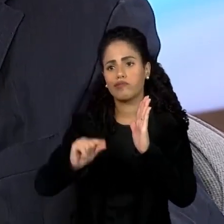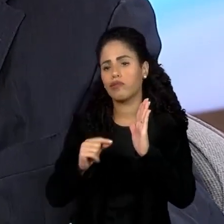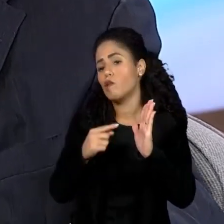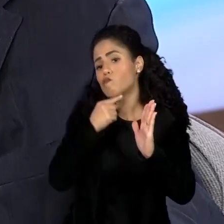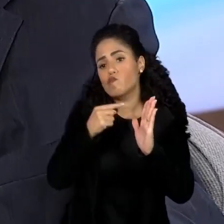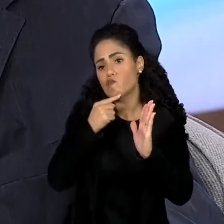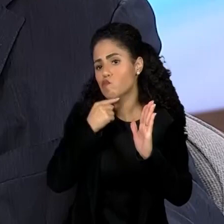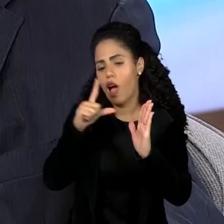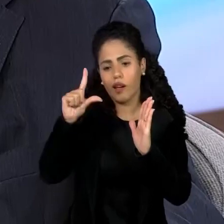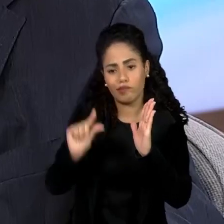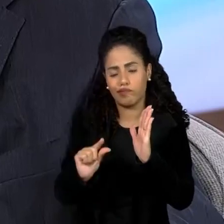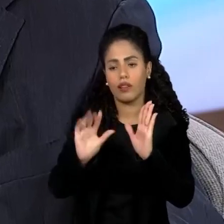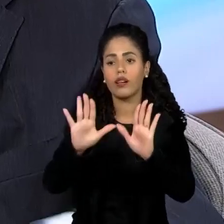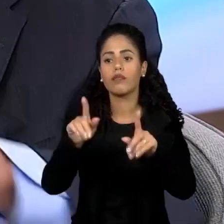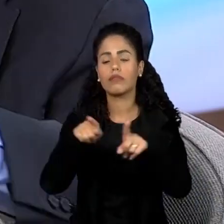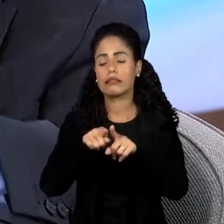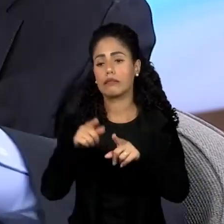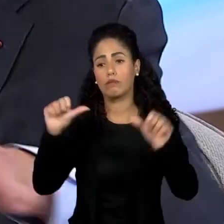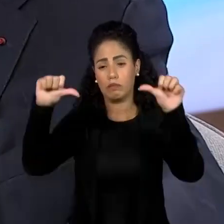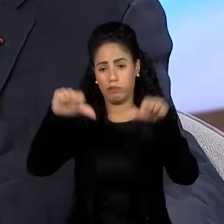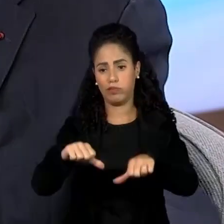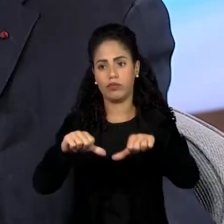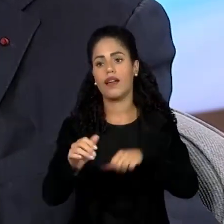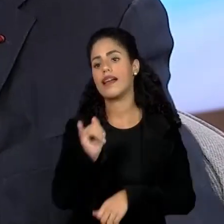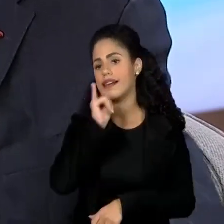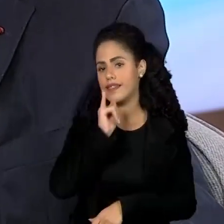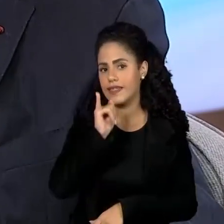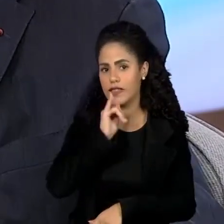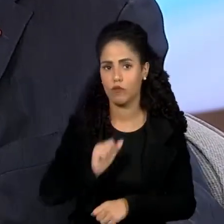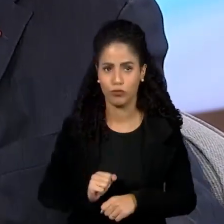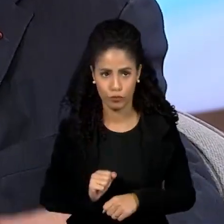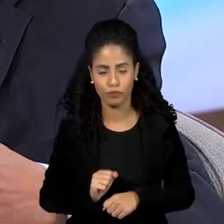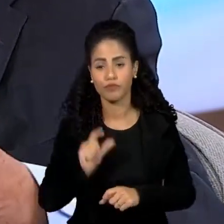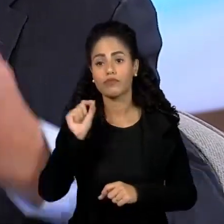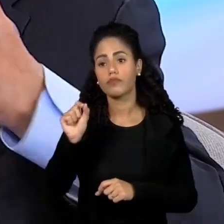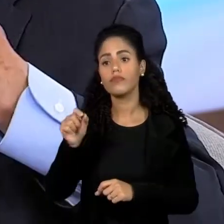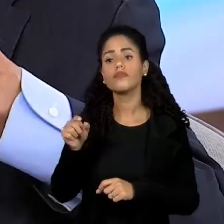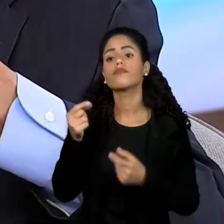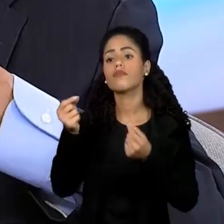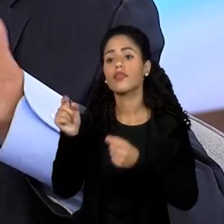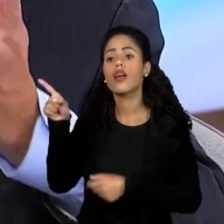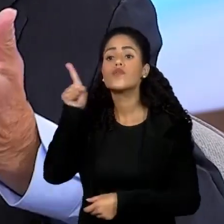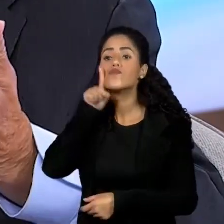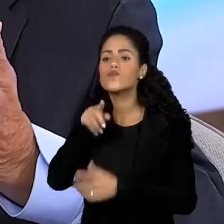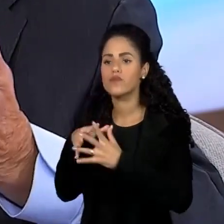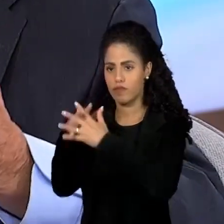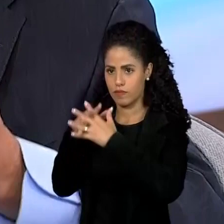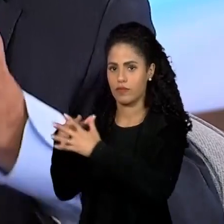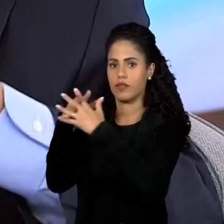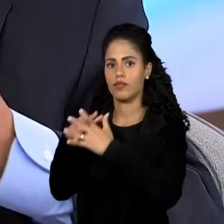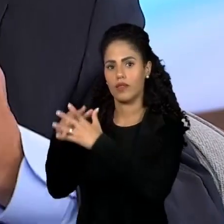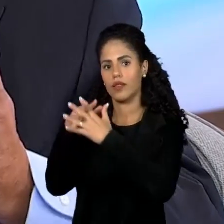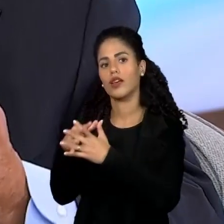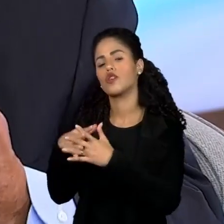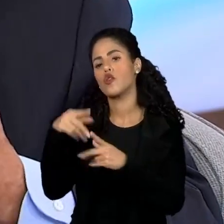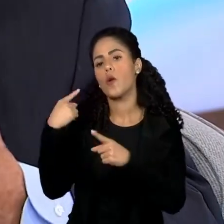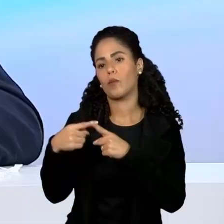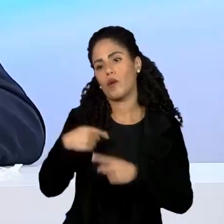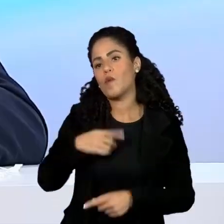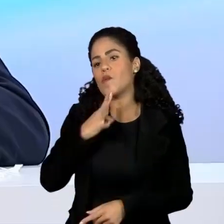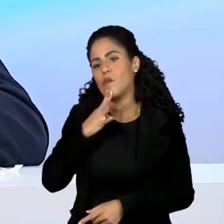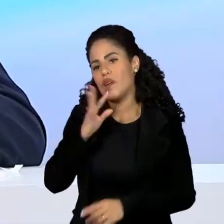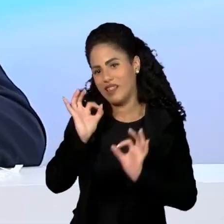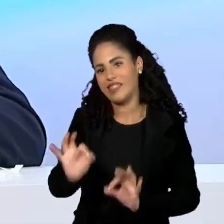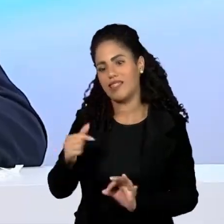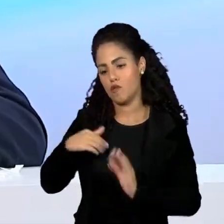actually worsen the situation. Let me give you some example. So, and I'm going to talk about the United States because I know the data for